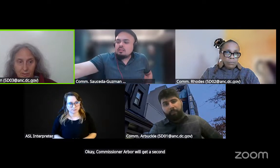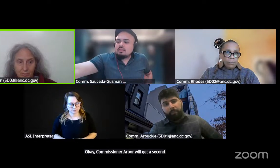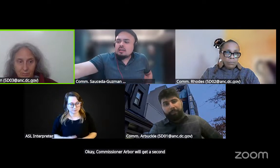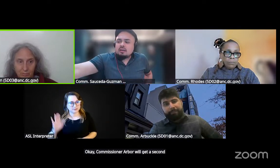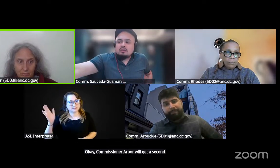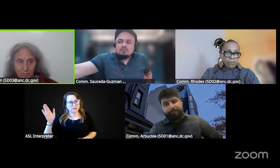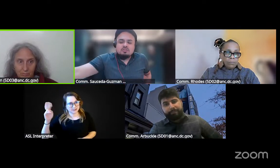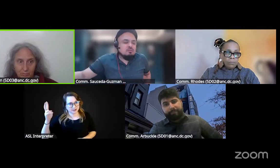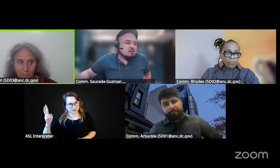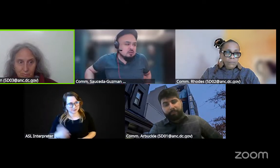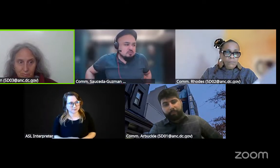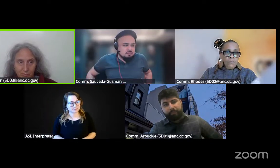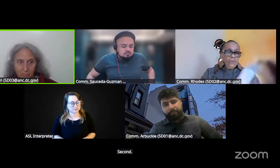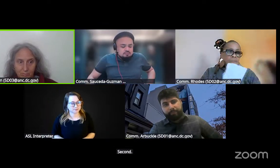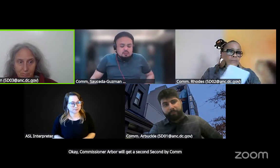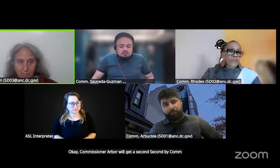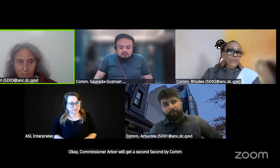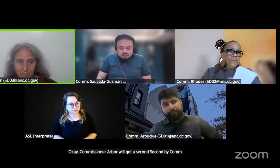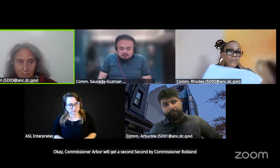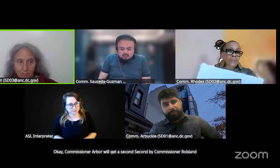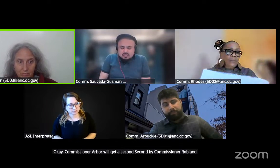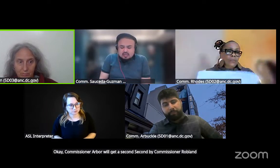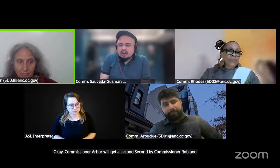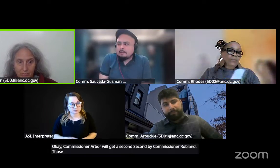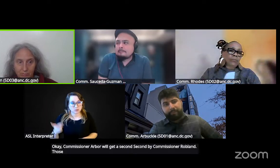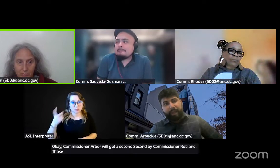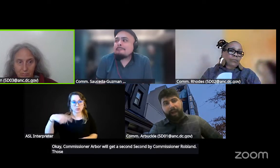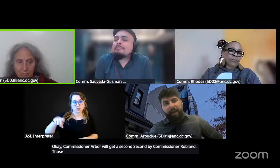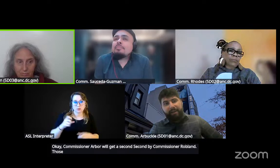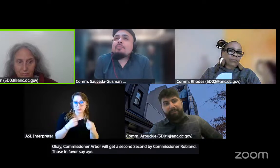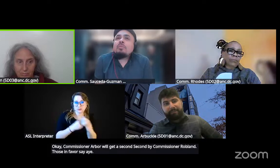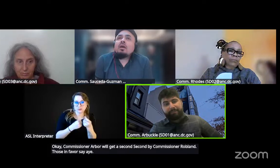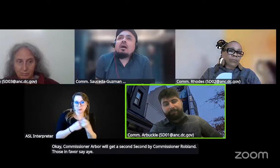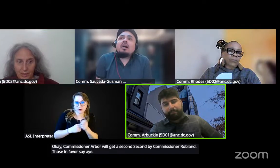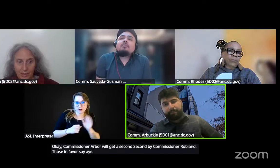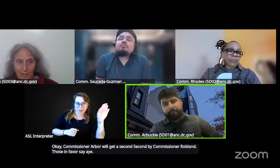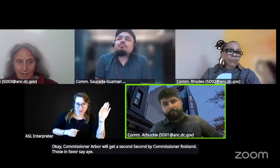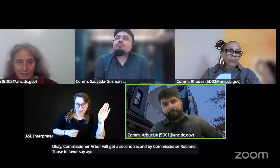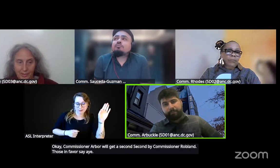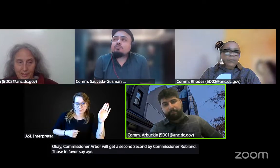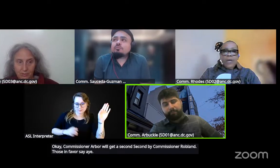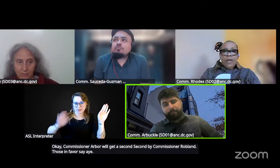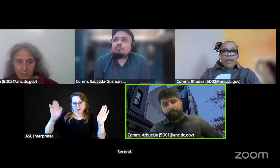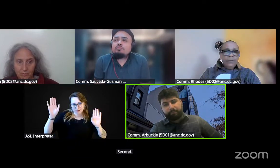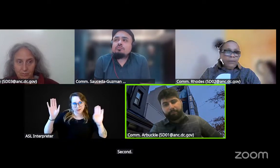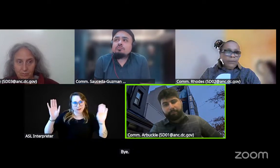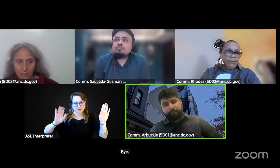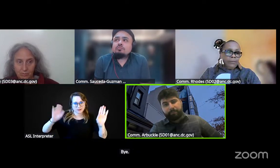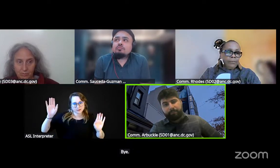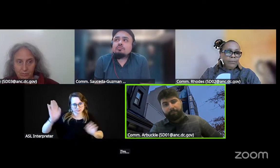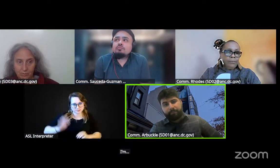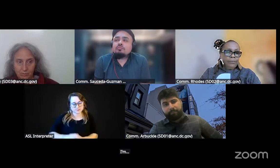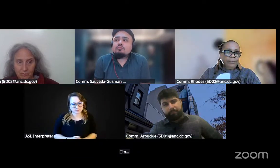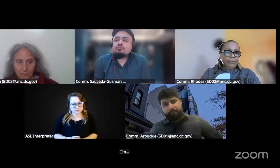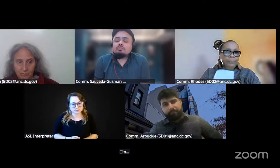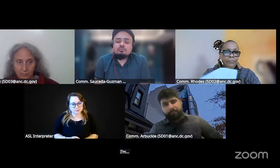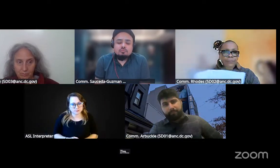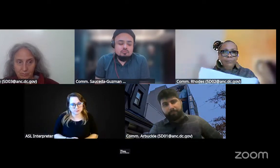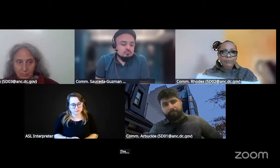Second. Second by Commissioner Roblin. Those in favor say aye. Aye. Aye. Aye. Aye.